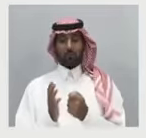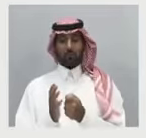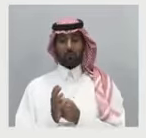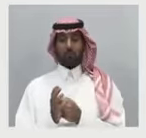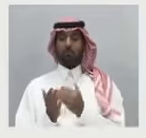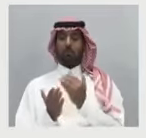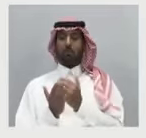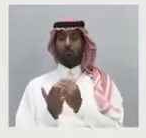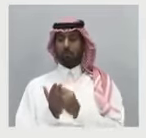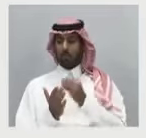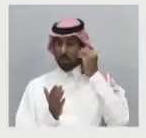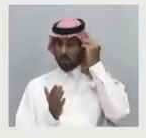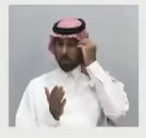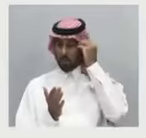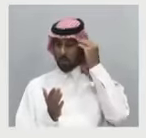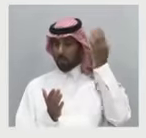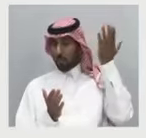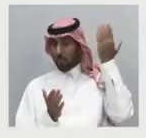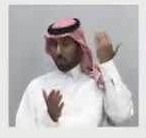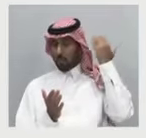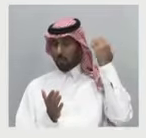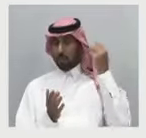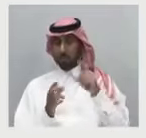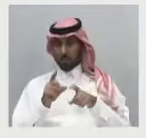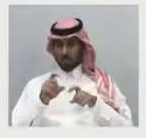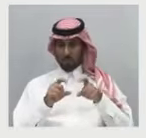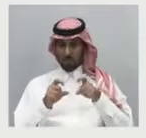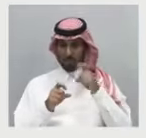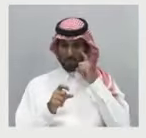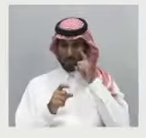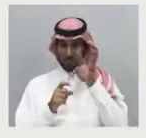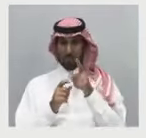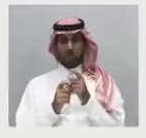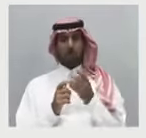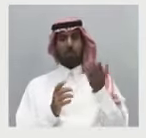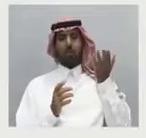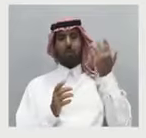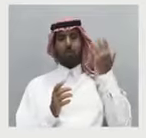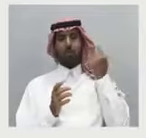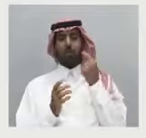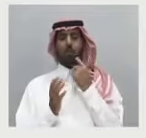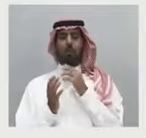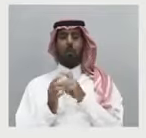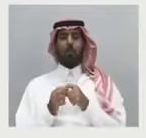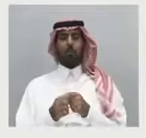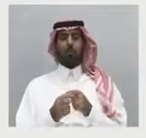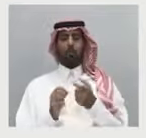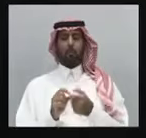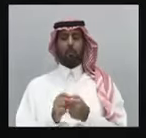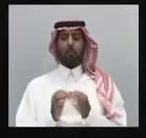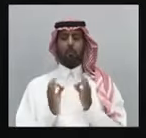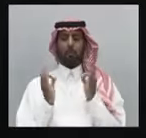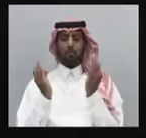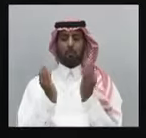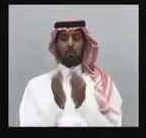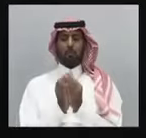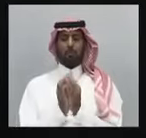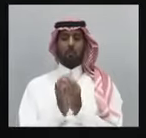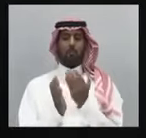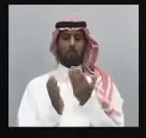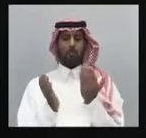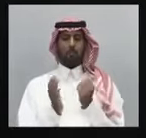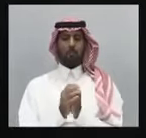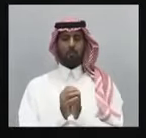previous experience? A research in public relations. Okay, so these they